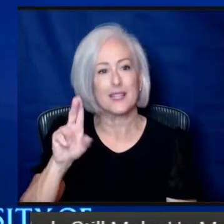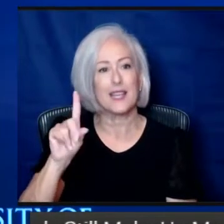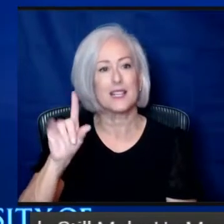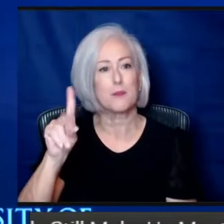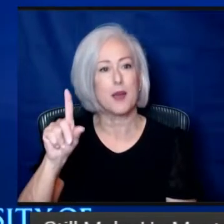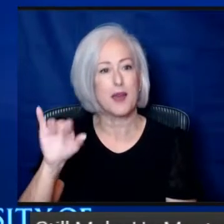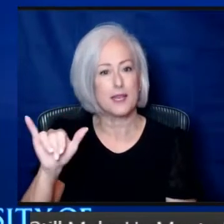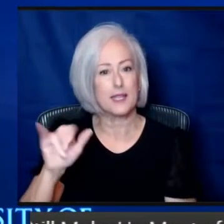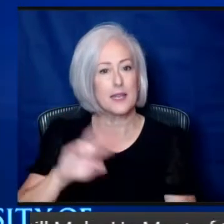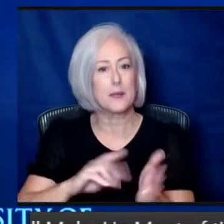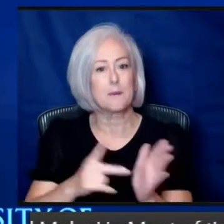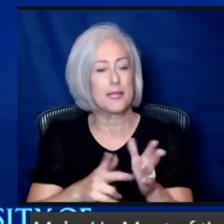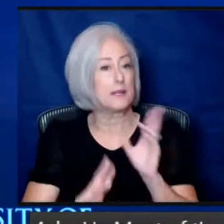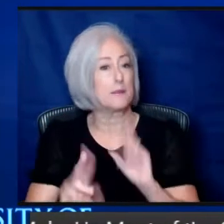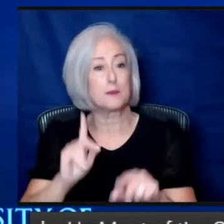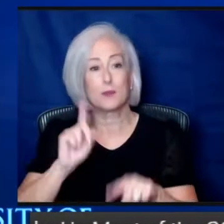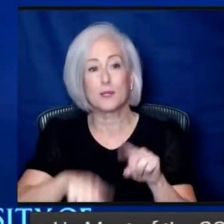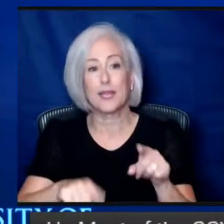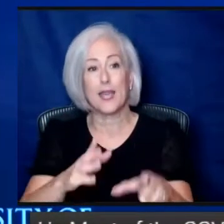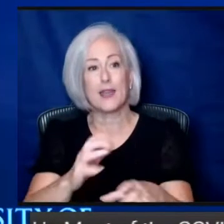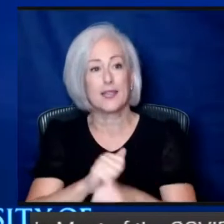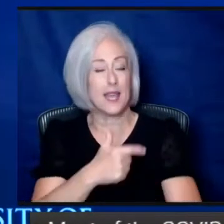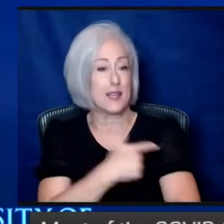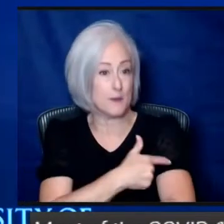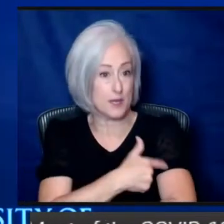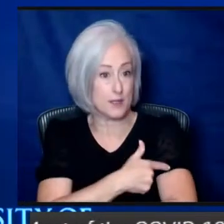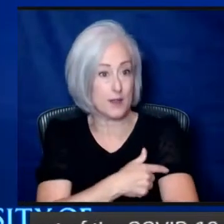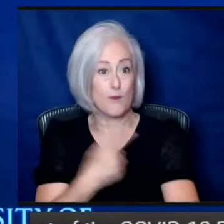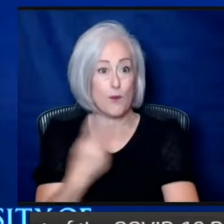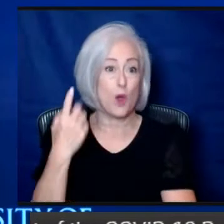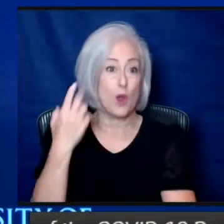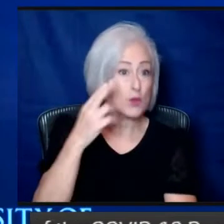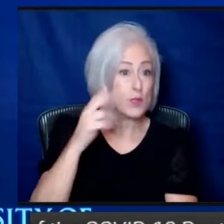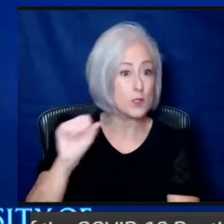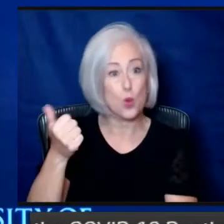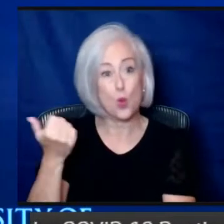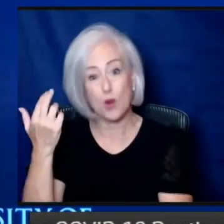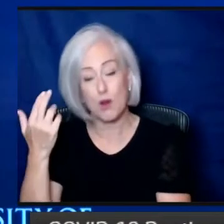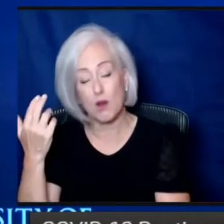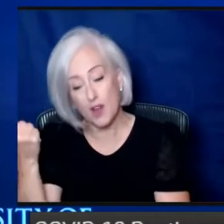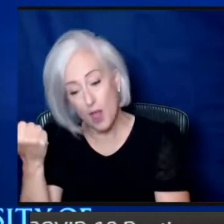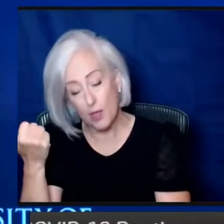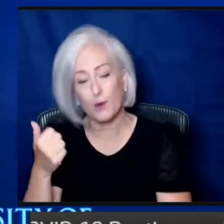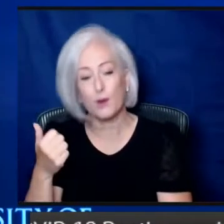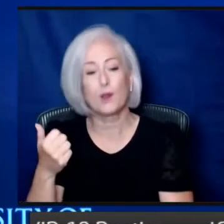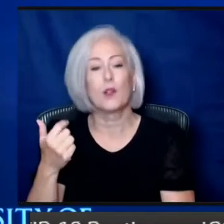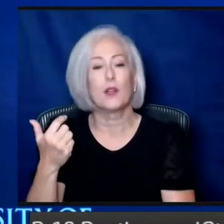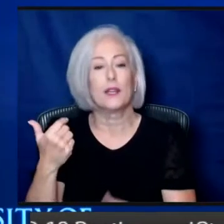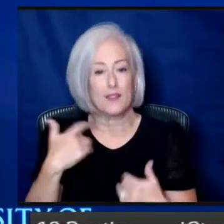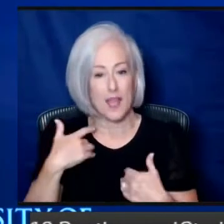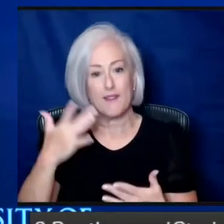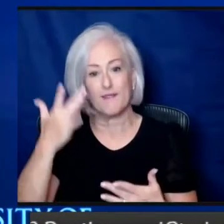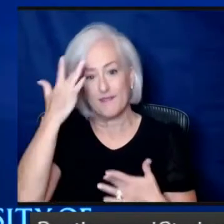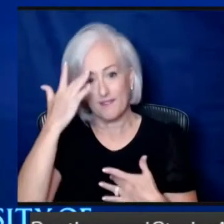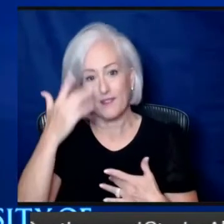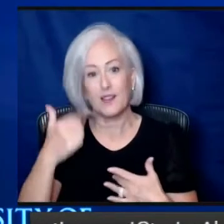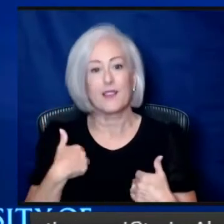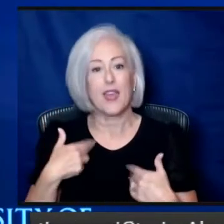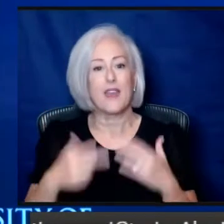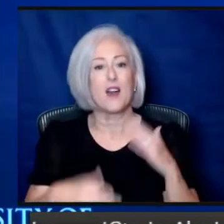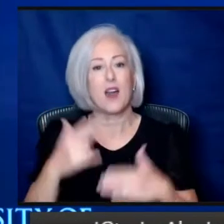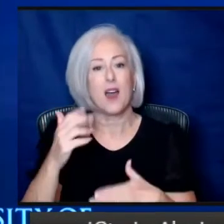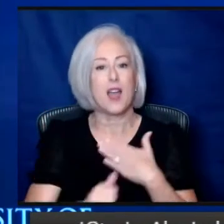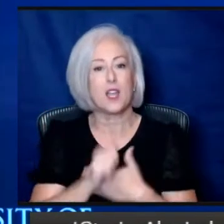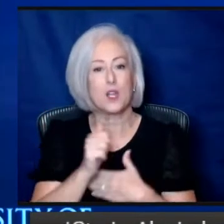for a medical reason or for one reason or another, or even if they've had it, they are high risk of not having an immune response, i.e. they are on